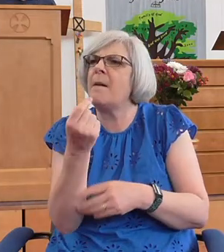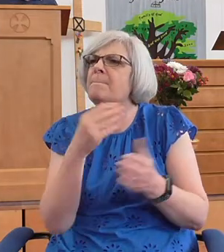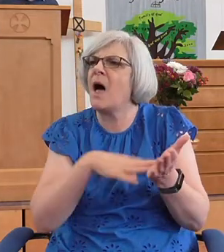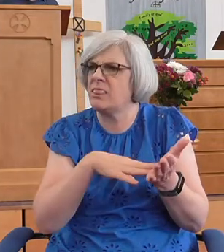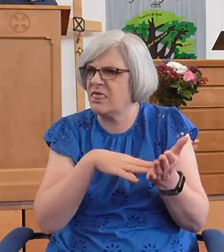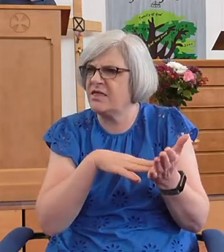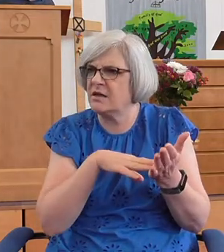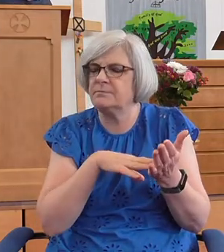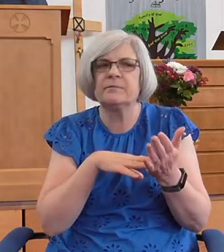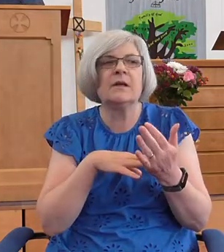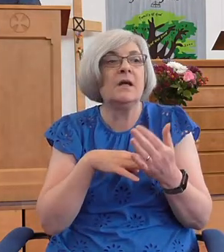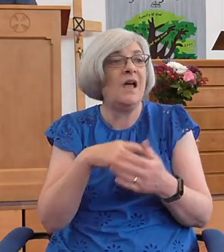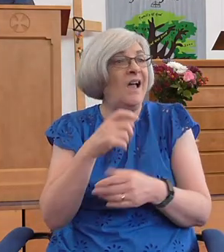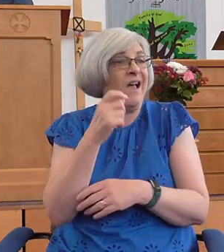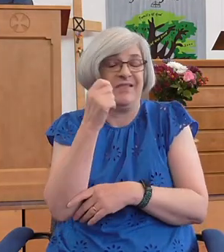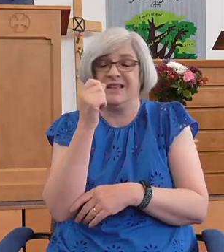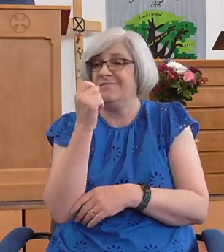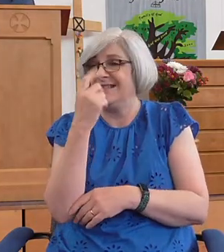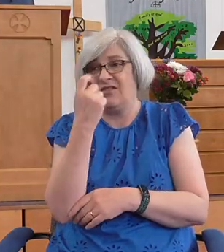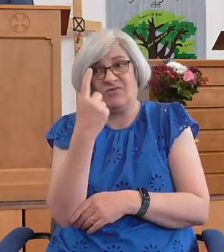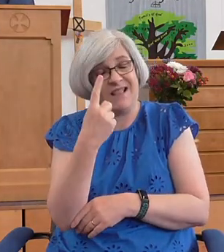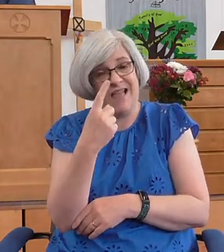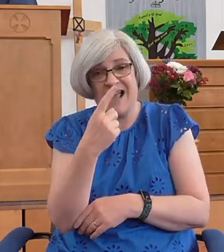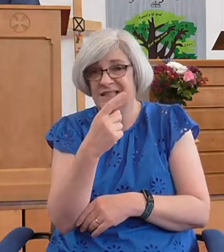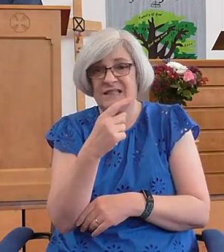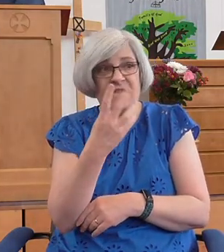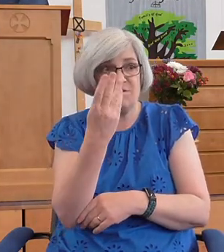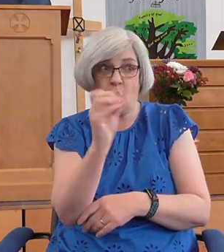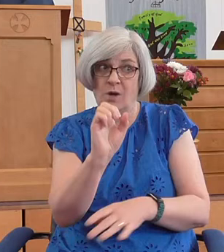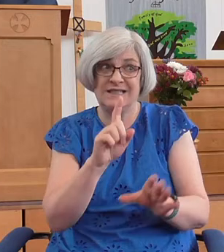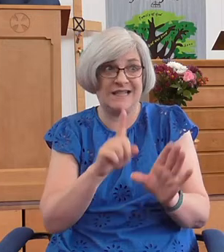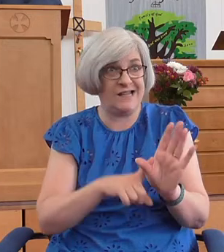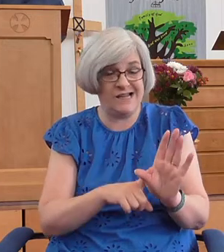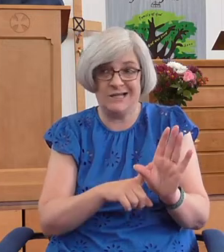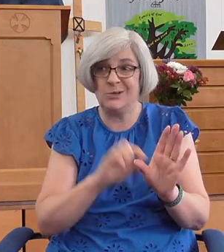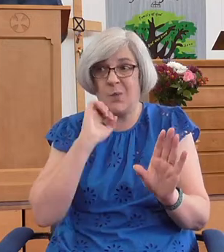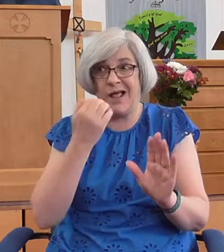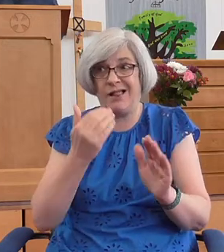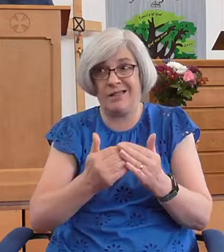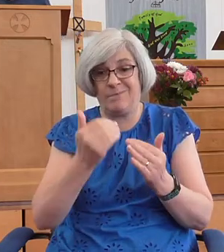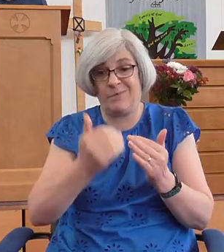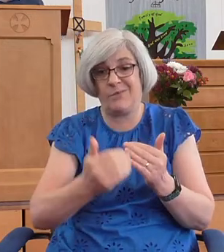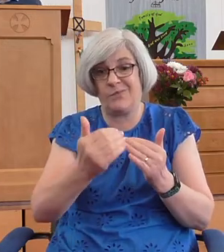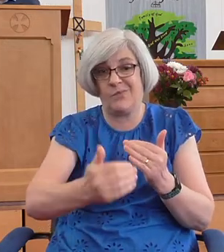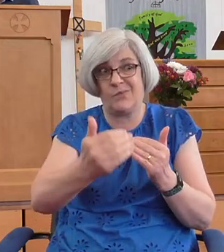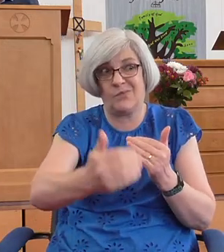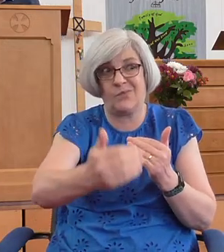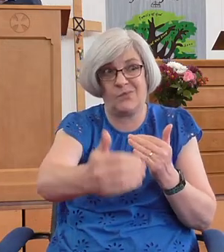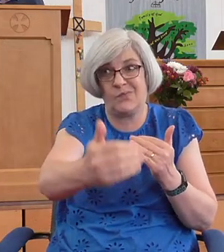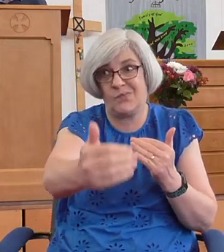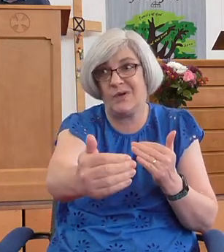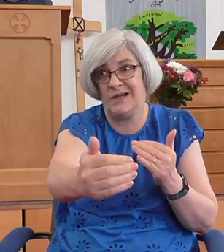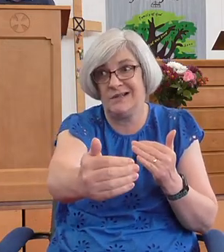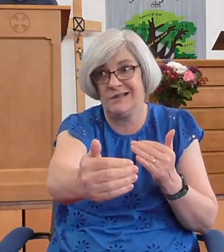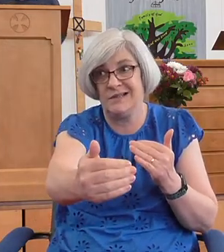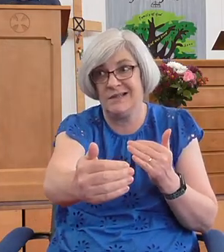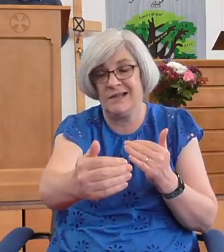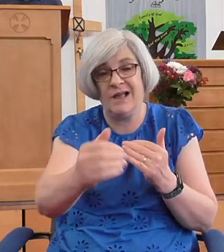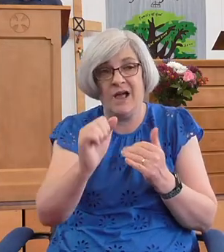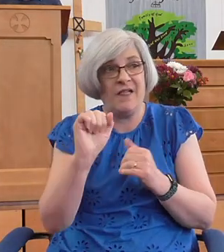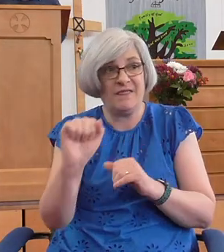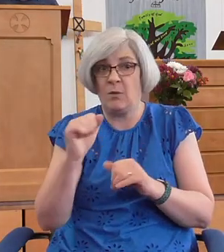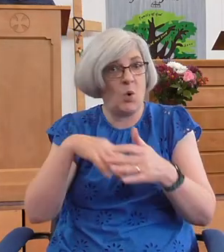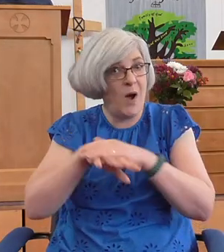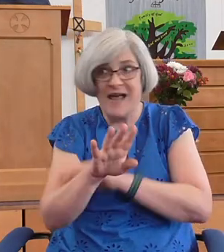39 years and 11 months would pass before not they, but their descendants